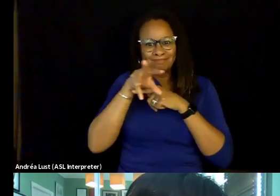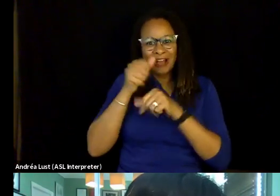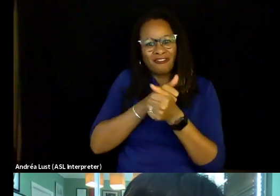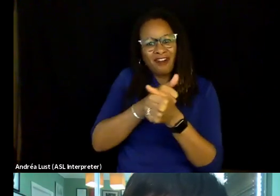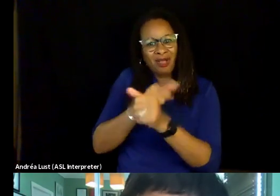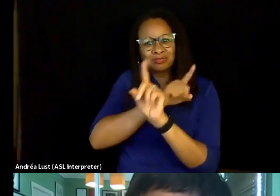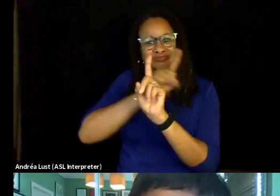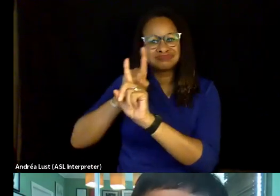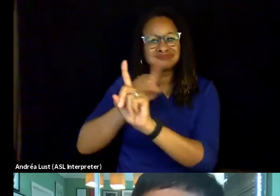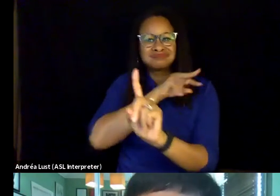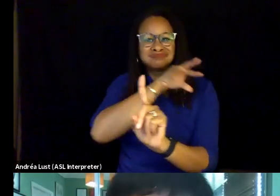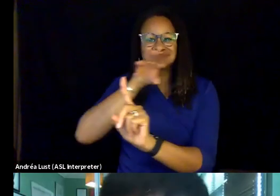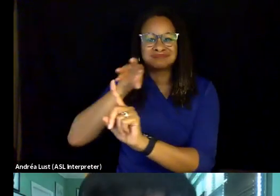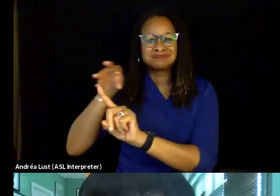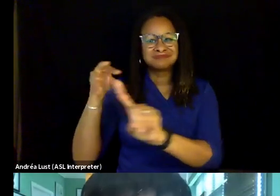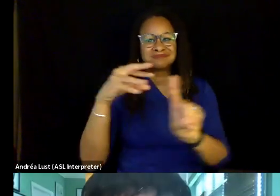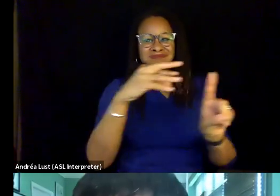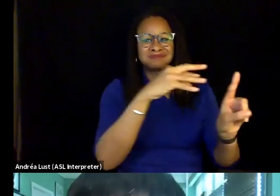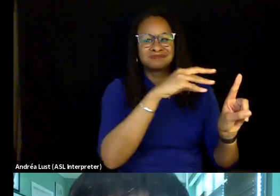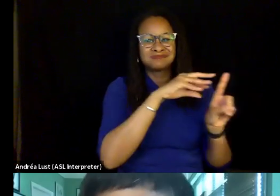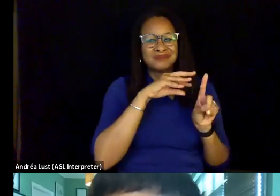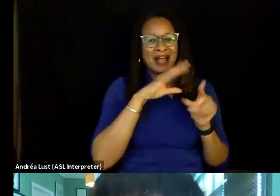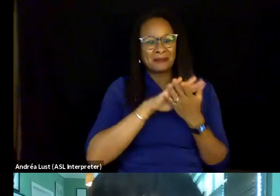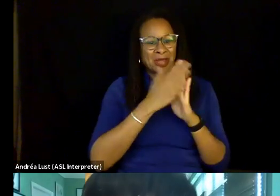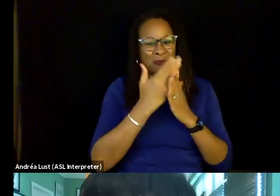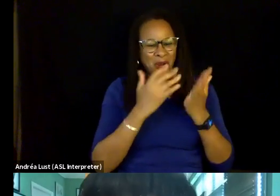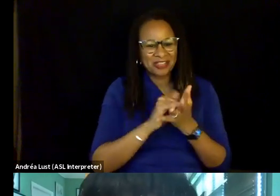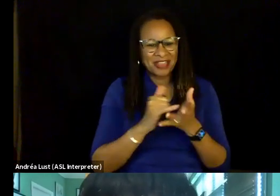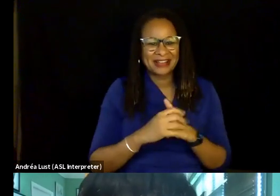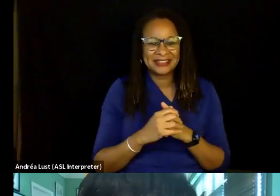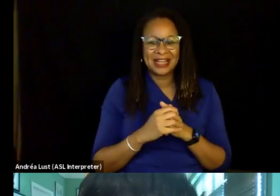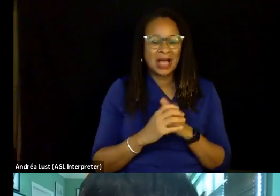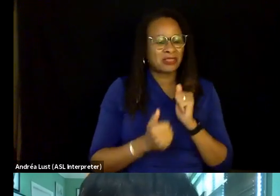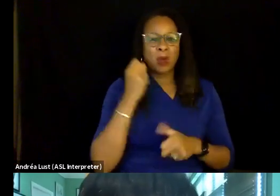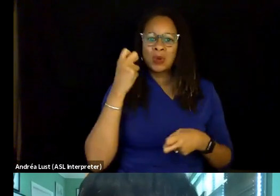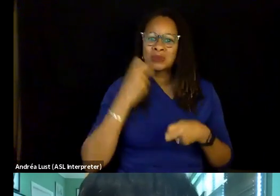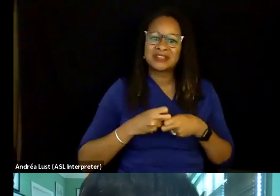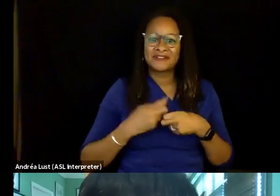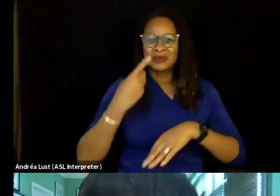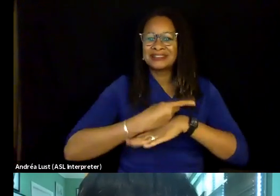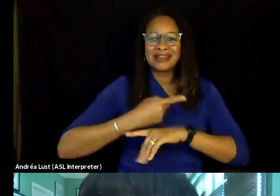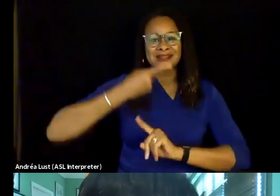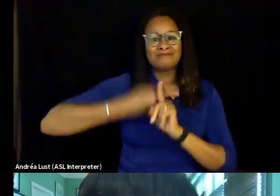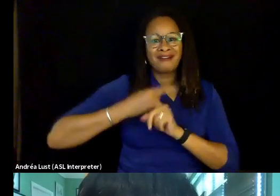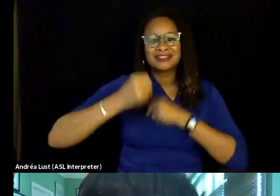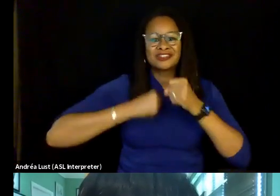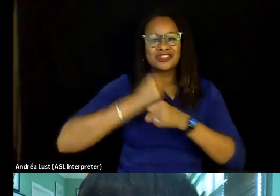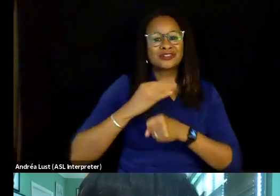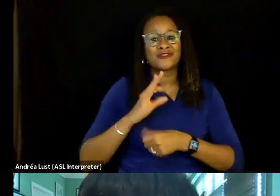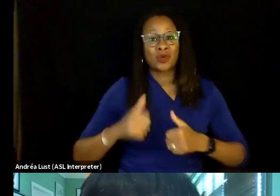a television crew be part of that, of maybe the most difficult days and months or years of your